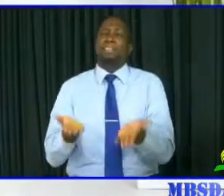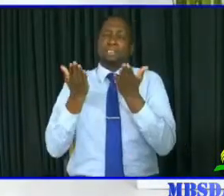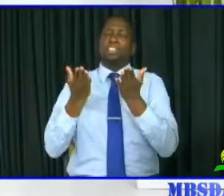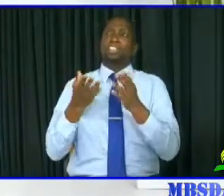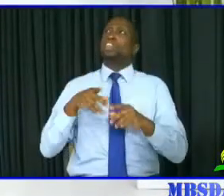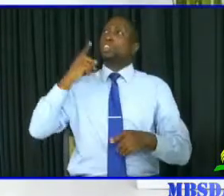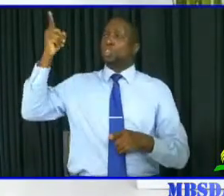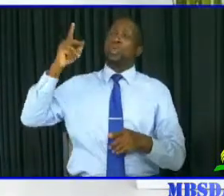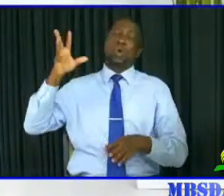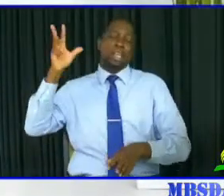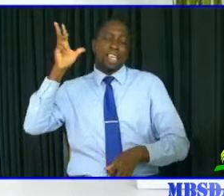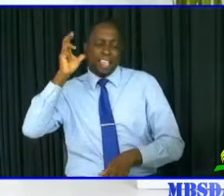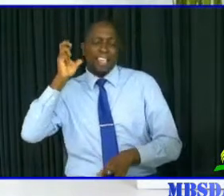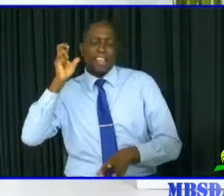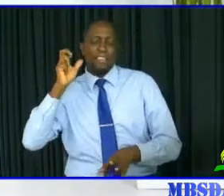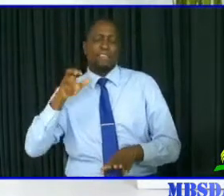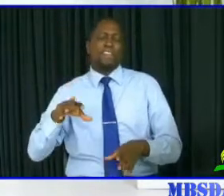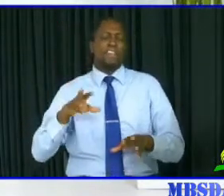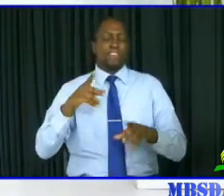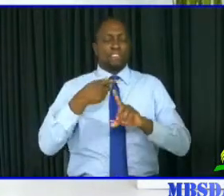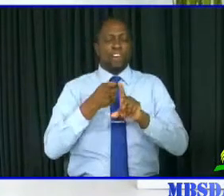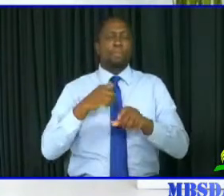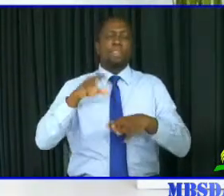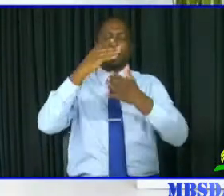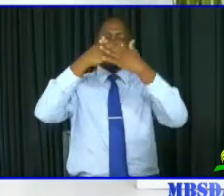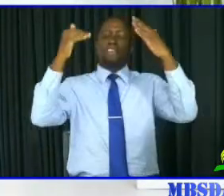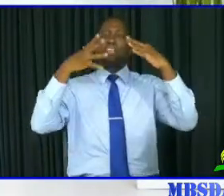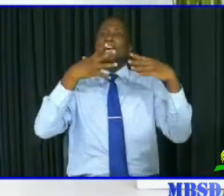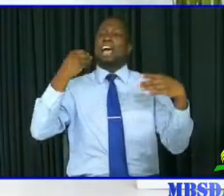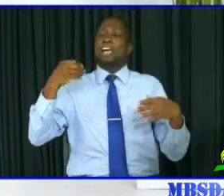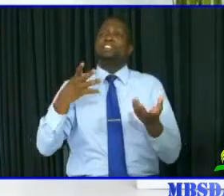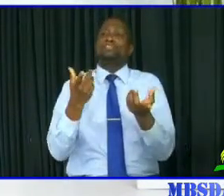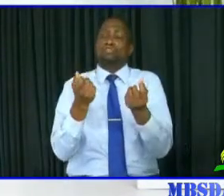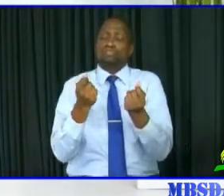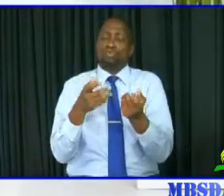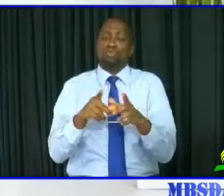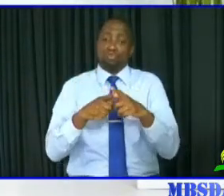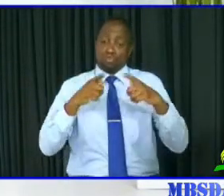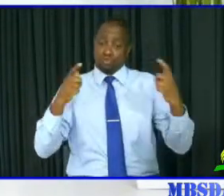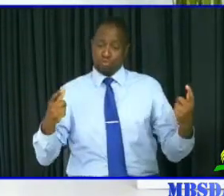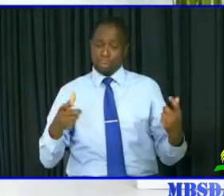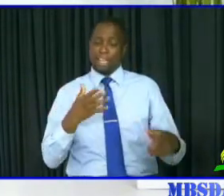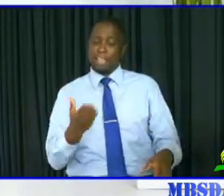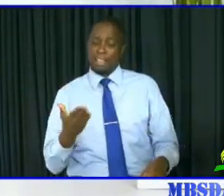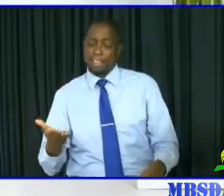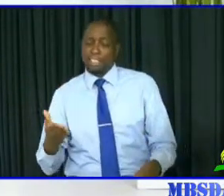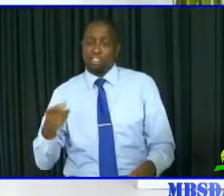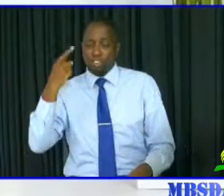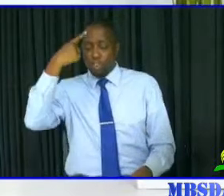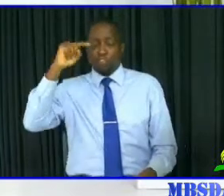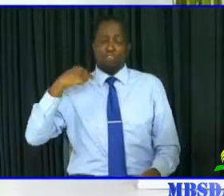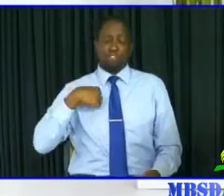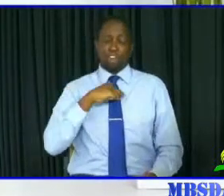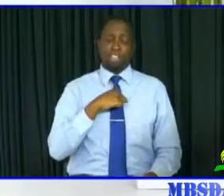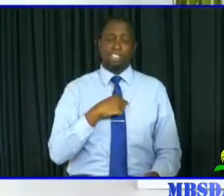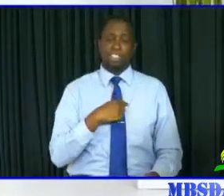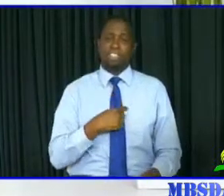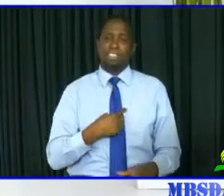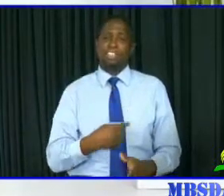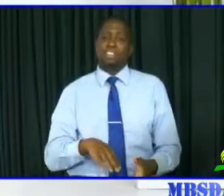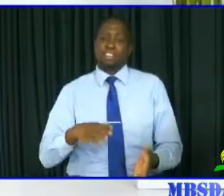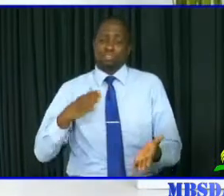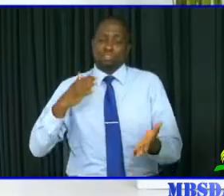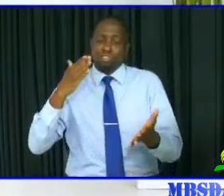hear from heaven, you who are able to do exceedingly abundantly above what we can imagine, step in the midst